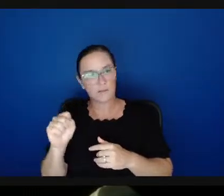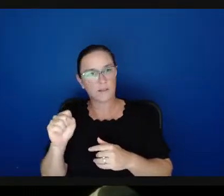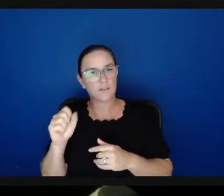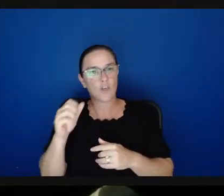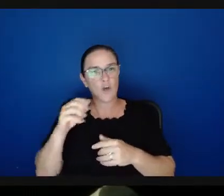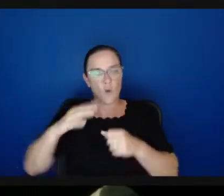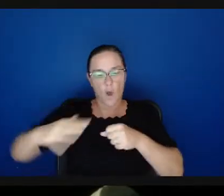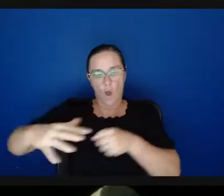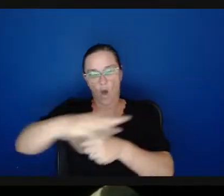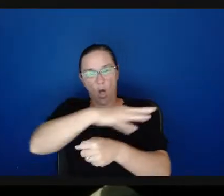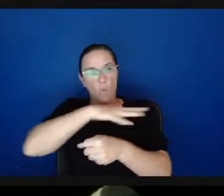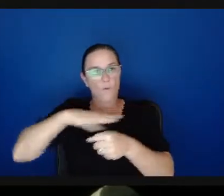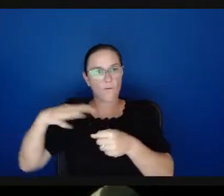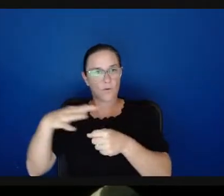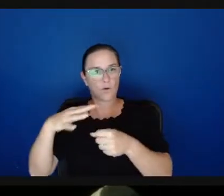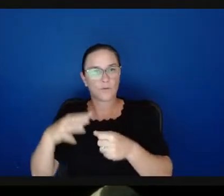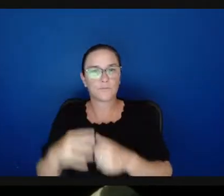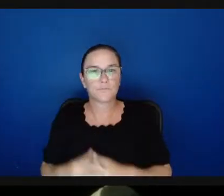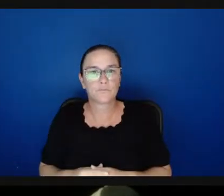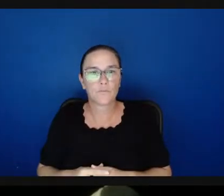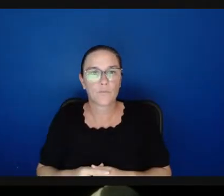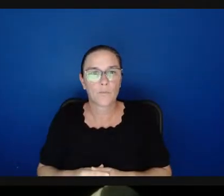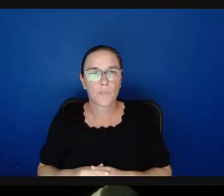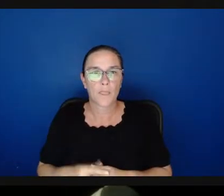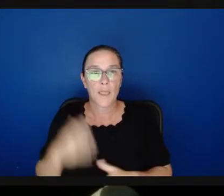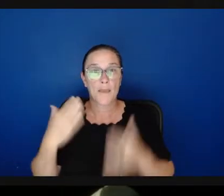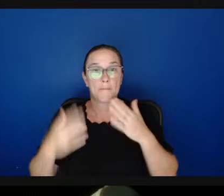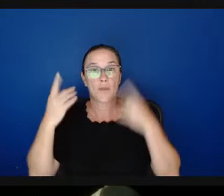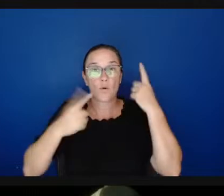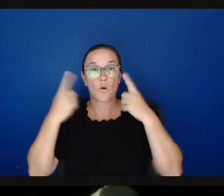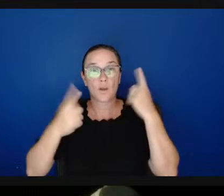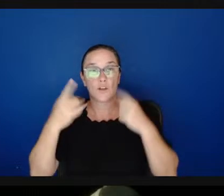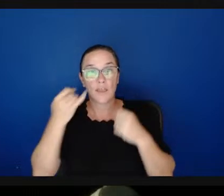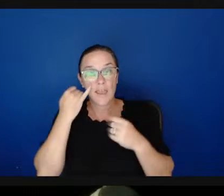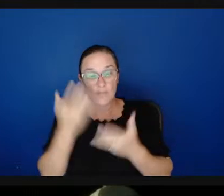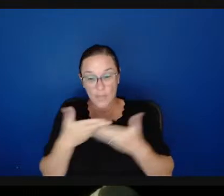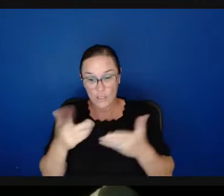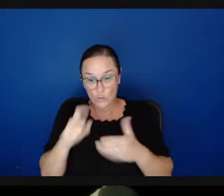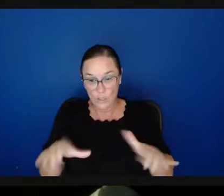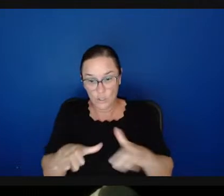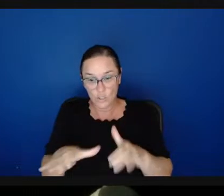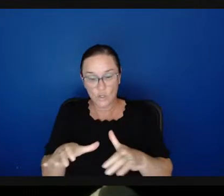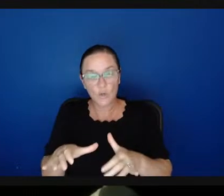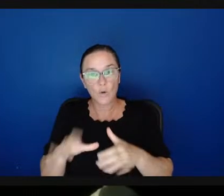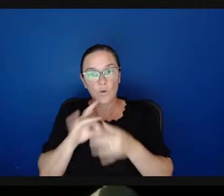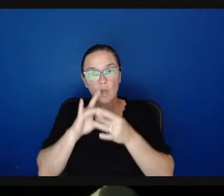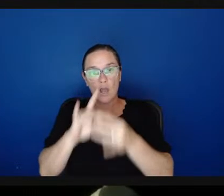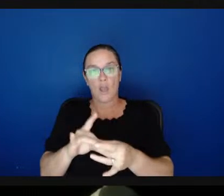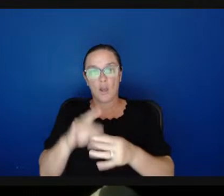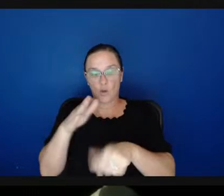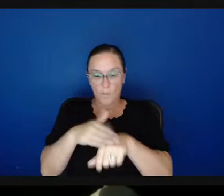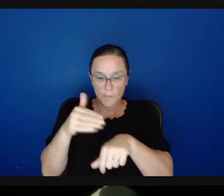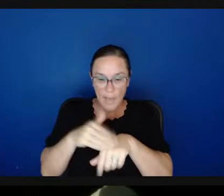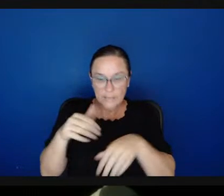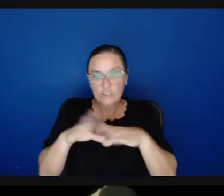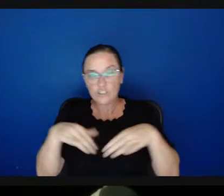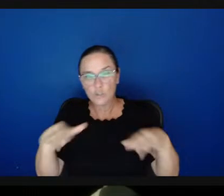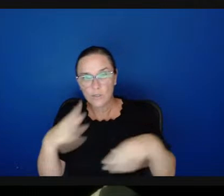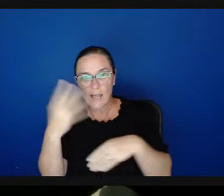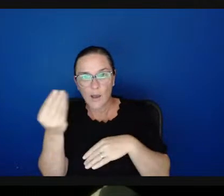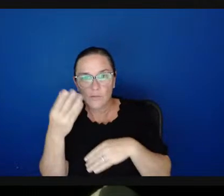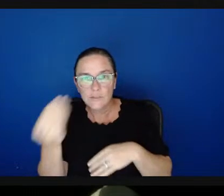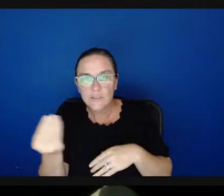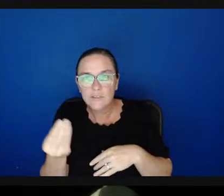actually address here. You may be wondering if there are steps you may need to take regarding vehicles, pets, and children being outside,